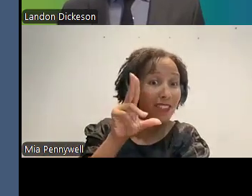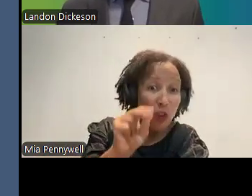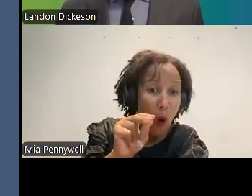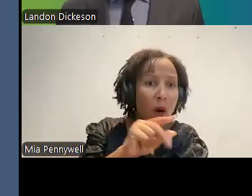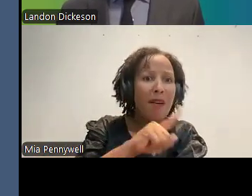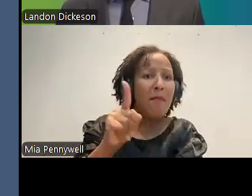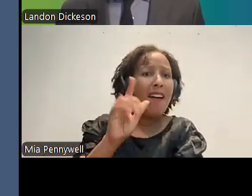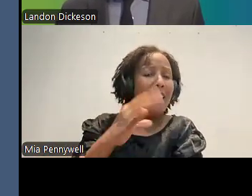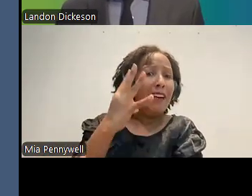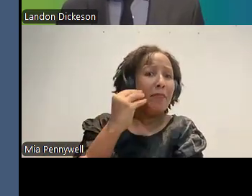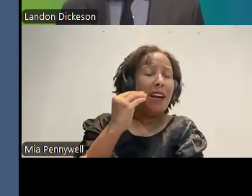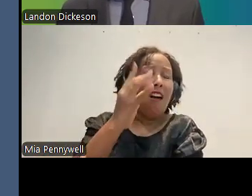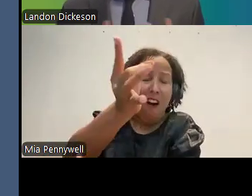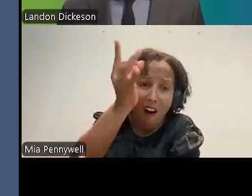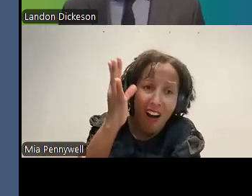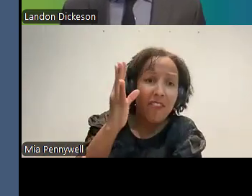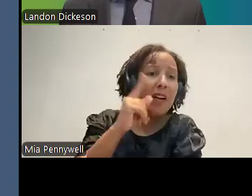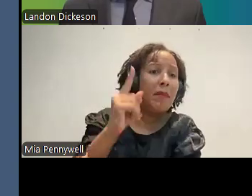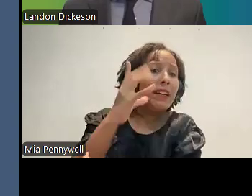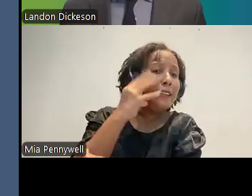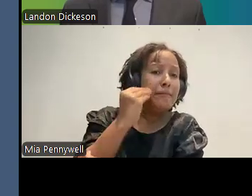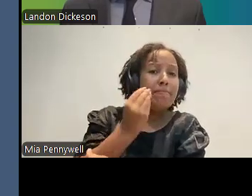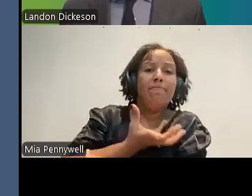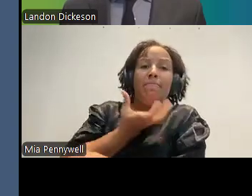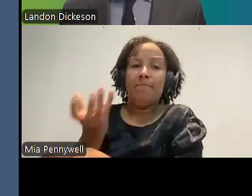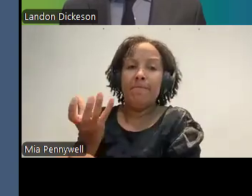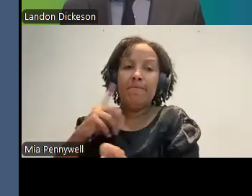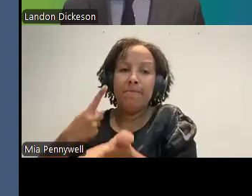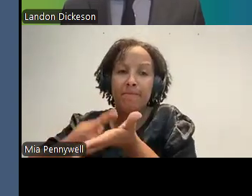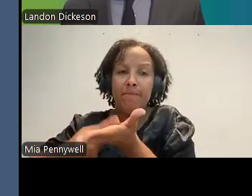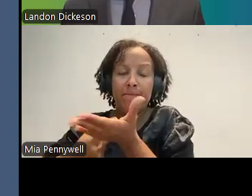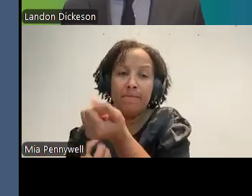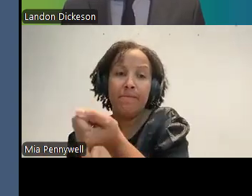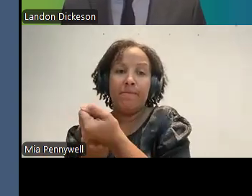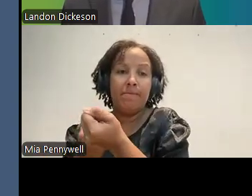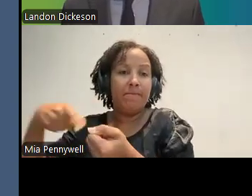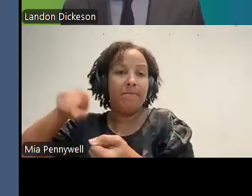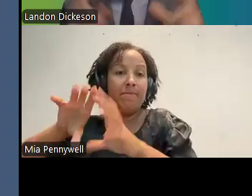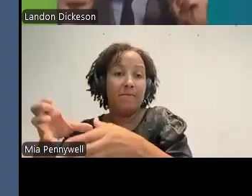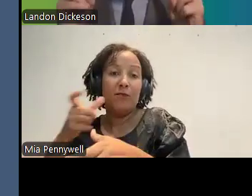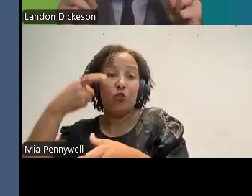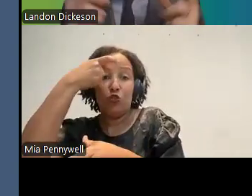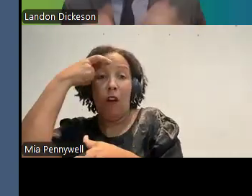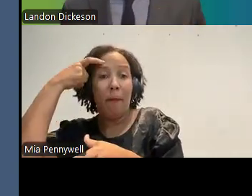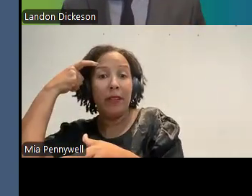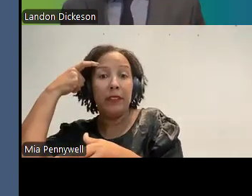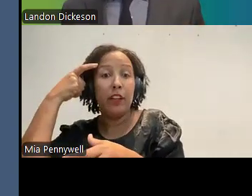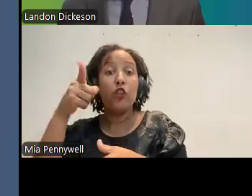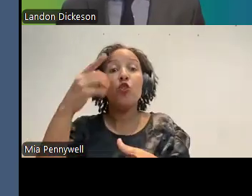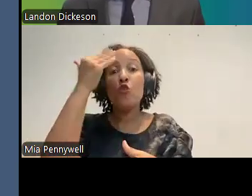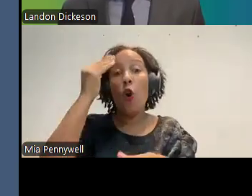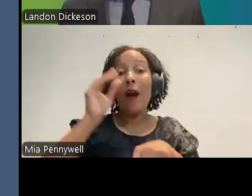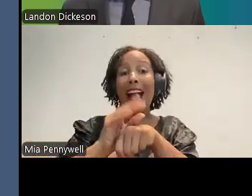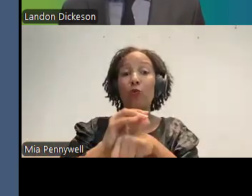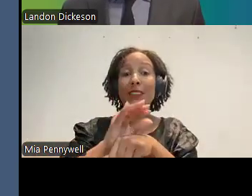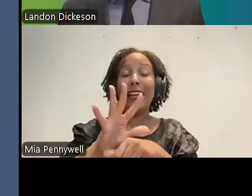very harmful, but it was experienced nonetheless. And let's be realistic, counseling, the talking cure, wouldn't exist if it